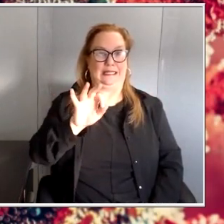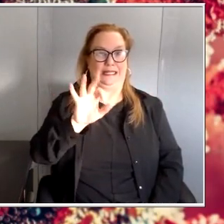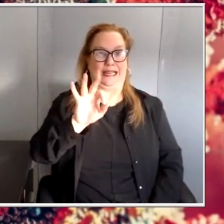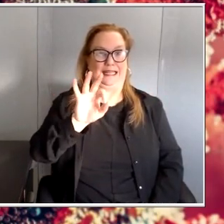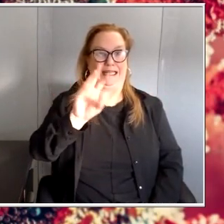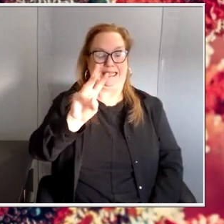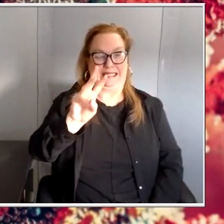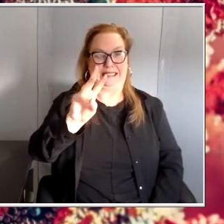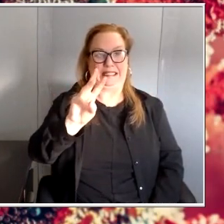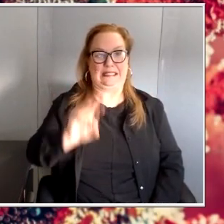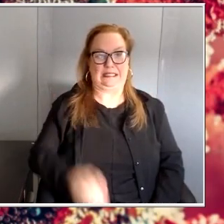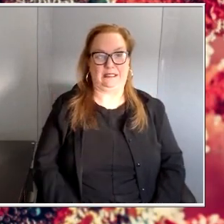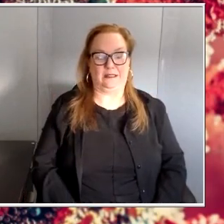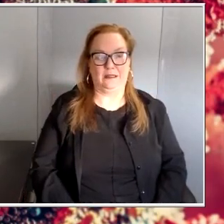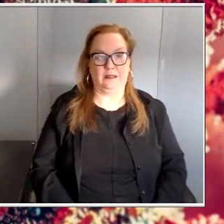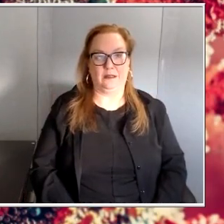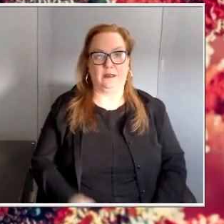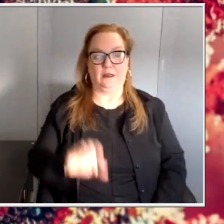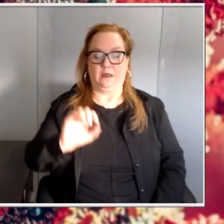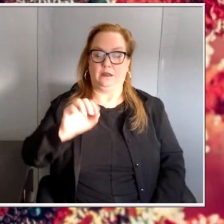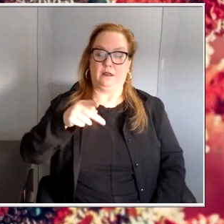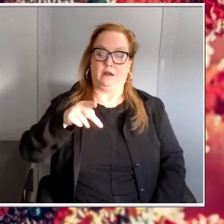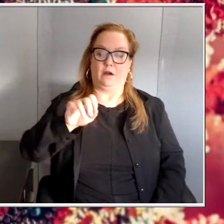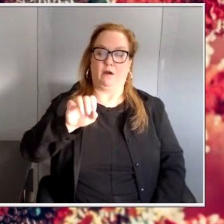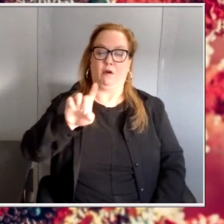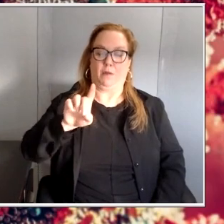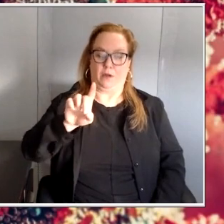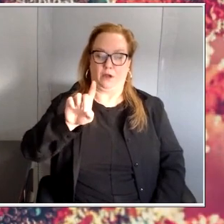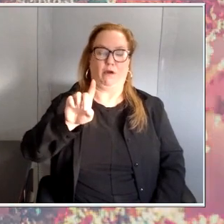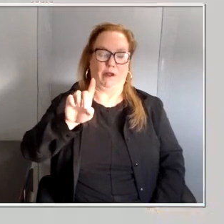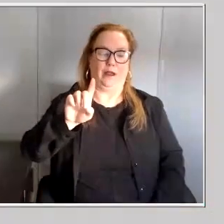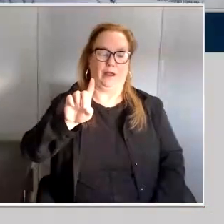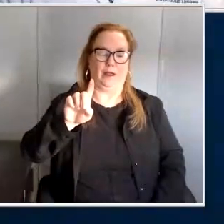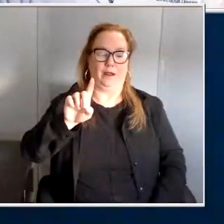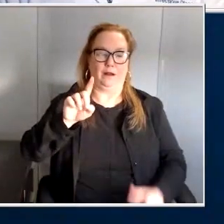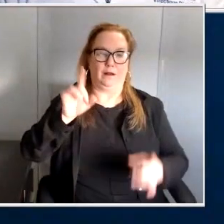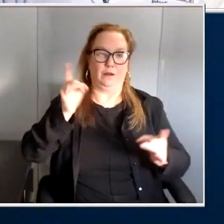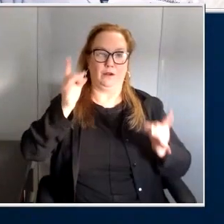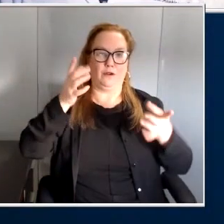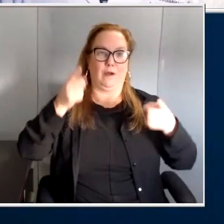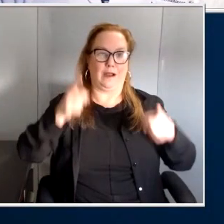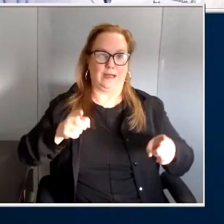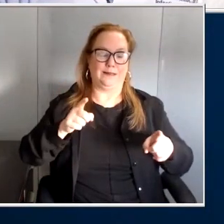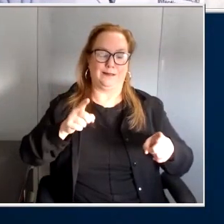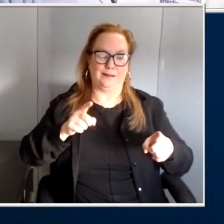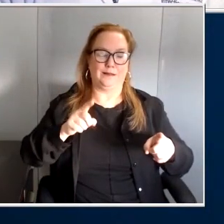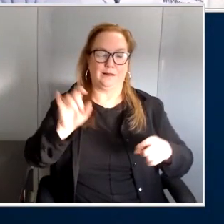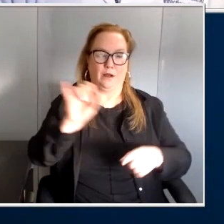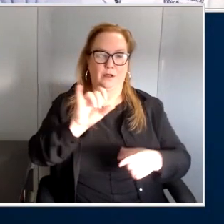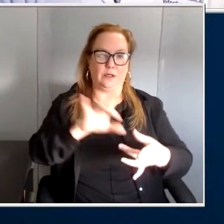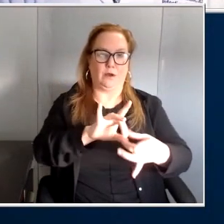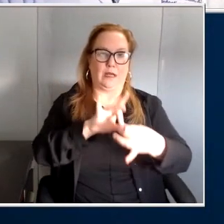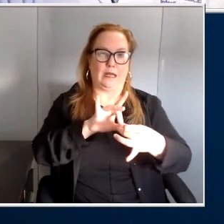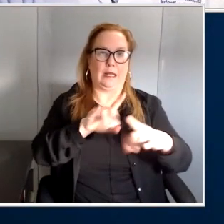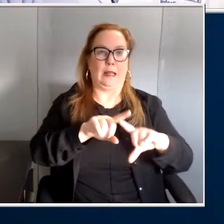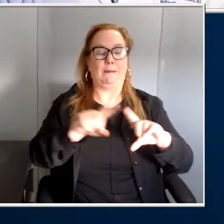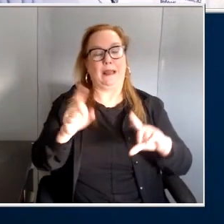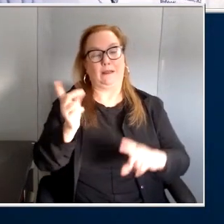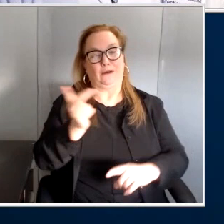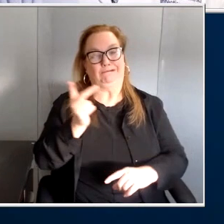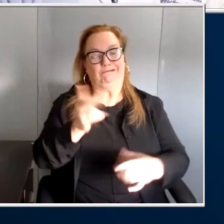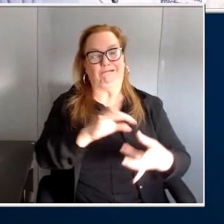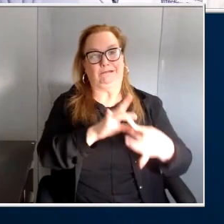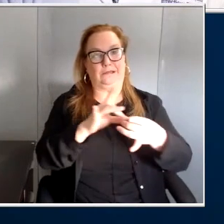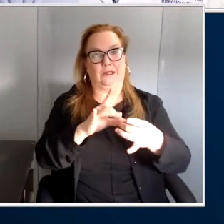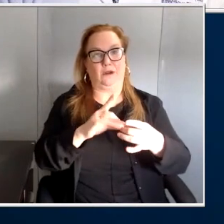1996. The opioid crisis is also credited with the drop. But the two are also linked a little bit, according to the